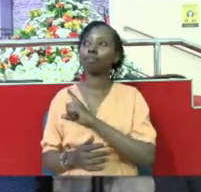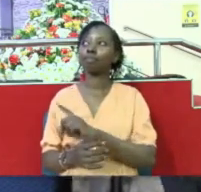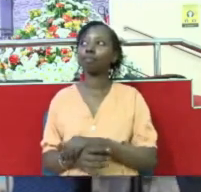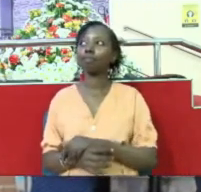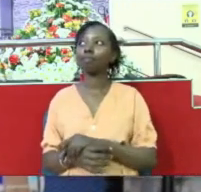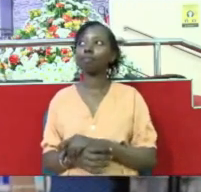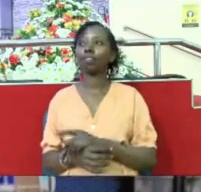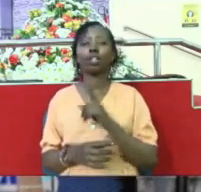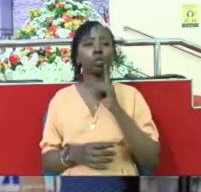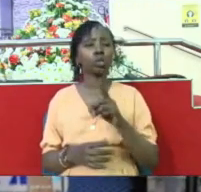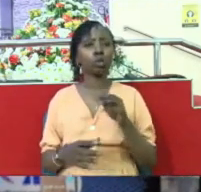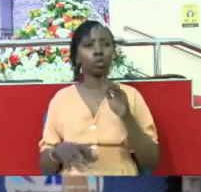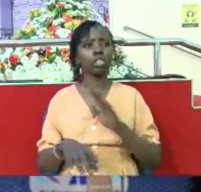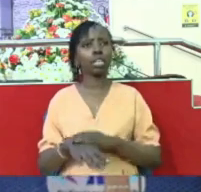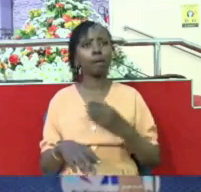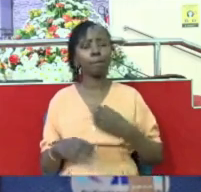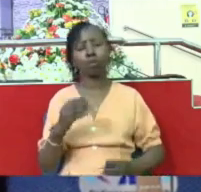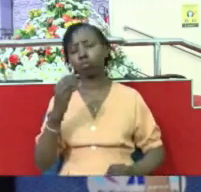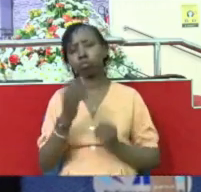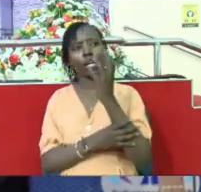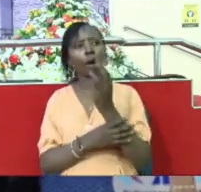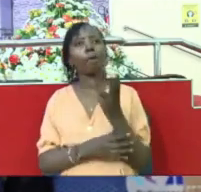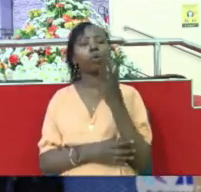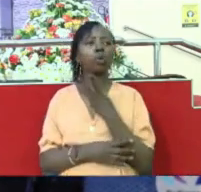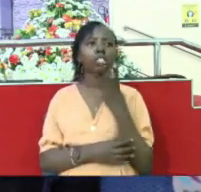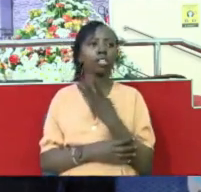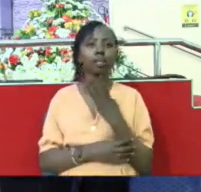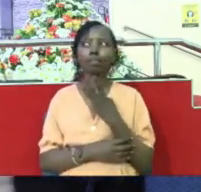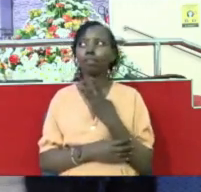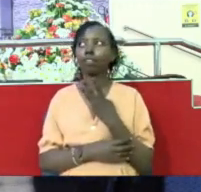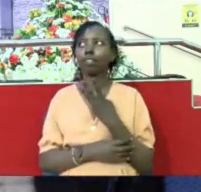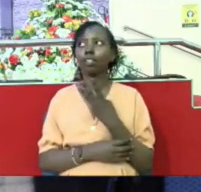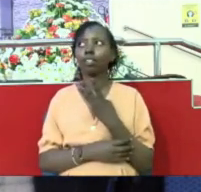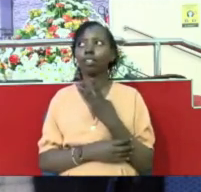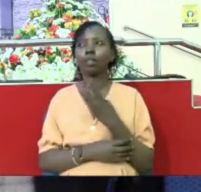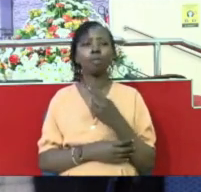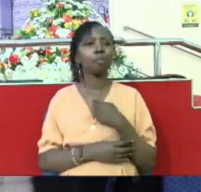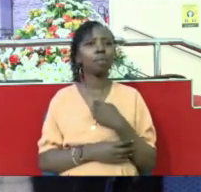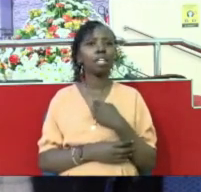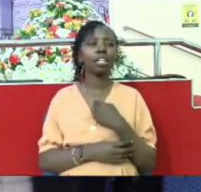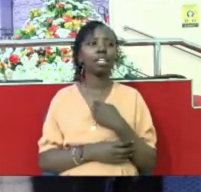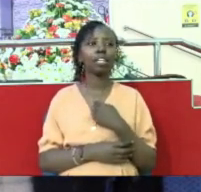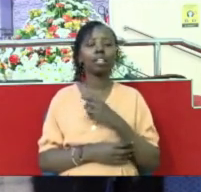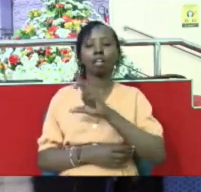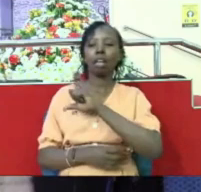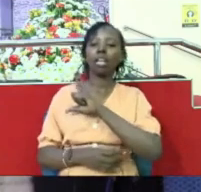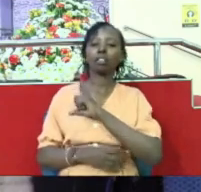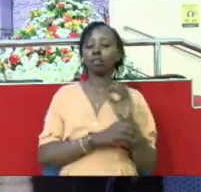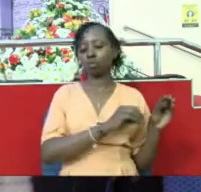So when I woke up on Wednesday, nilipoamka Jumatano, I had kept uvivu behind. Nikaweka uvivu